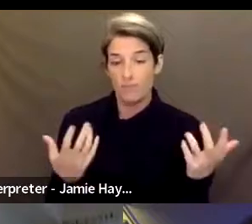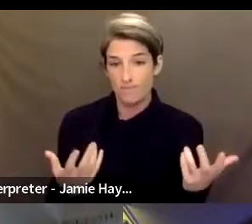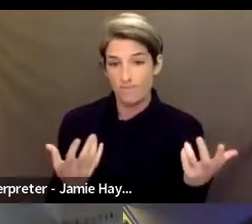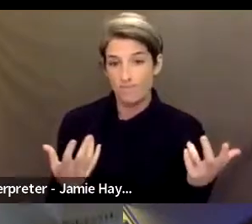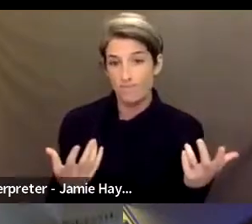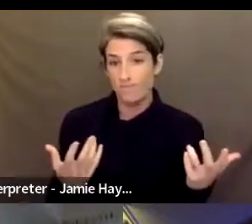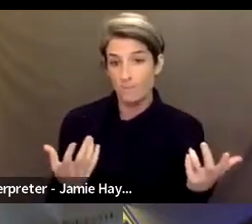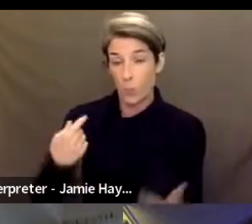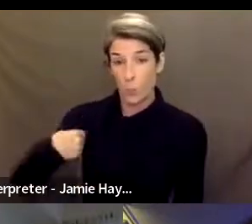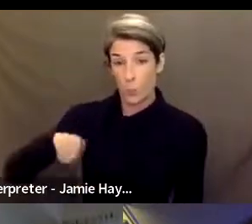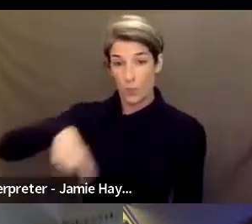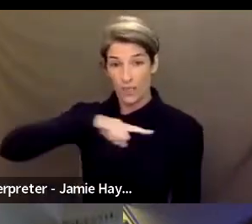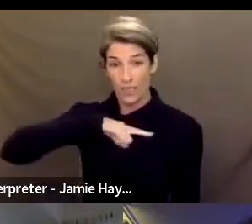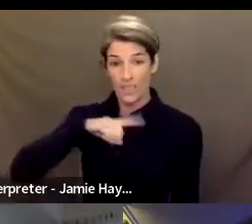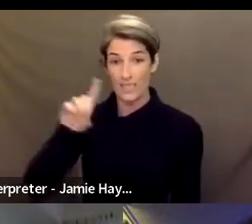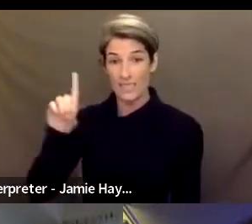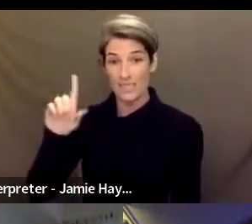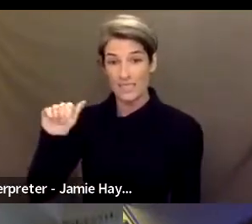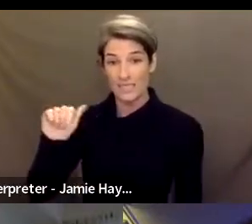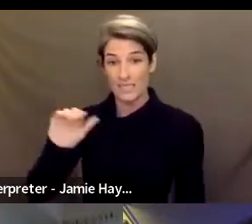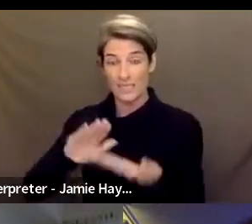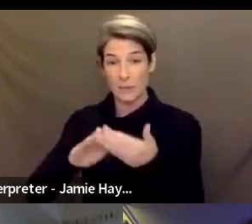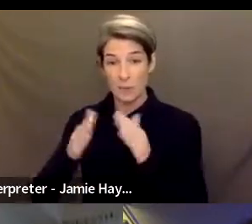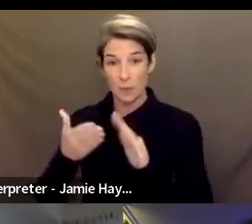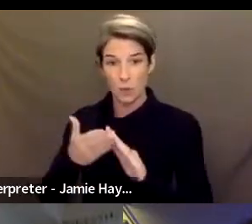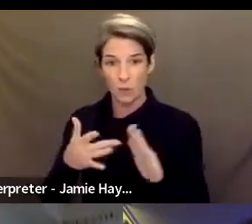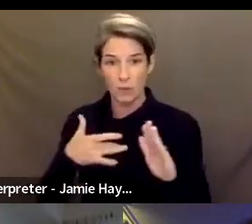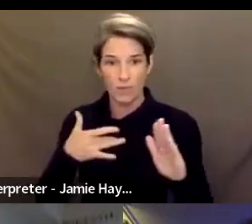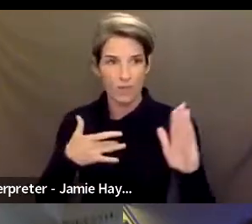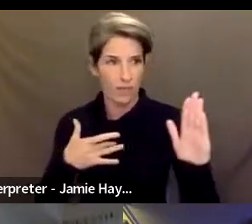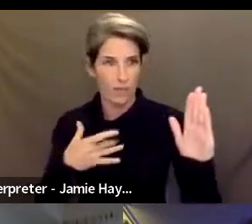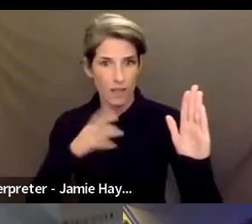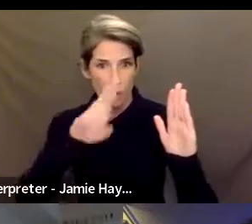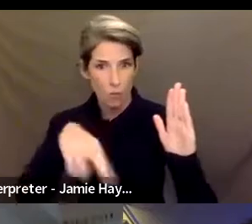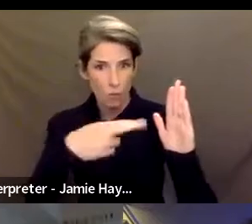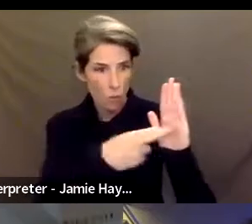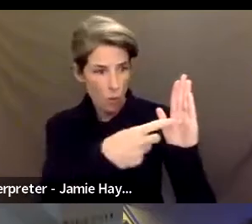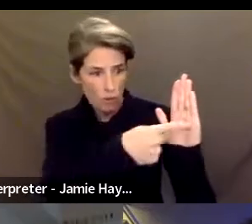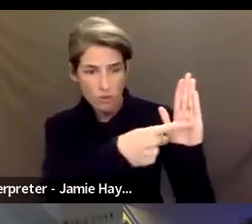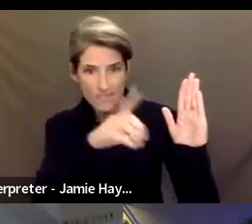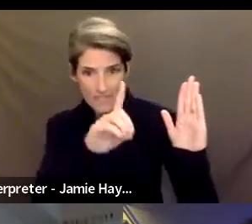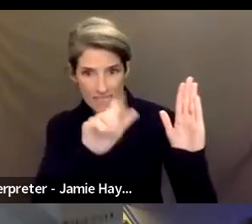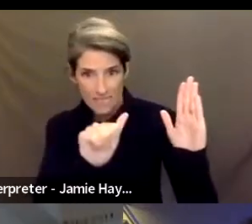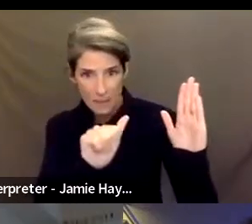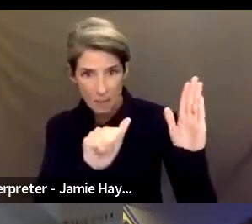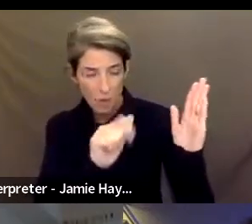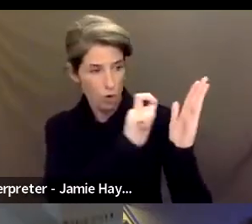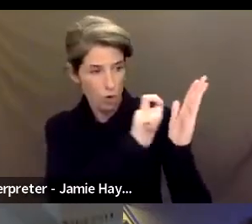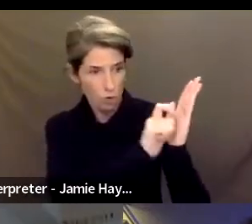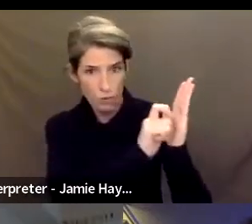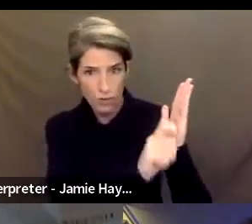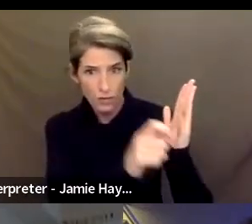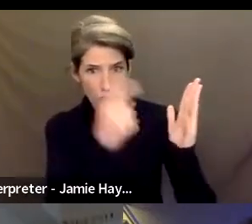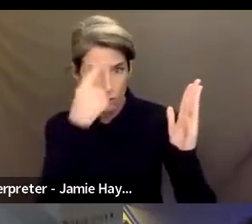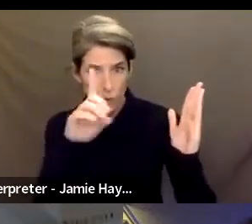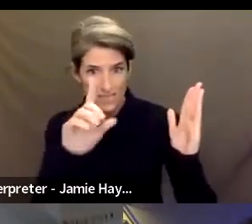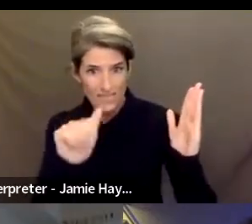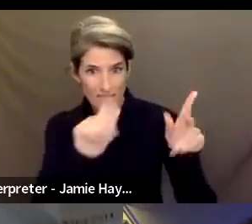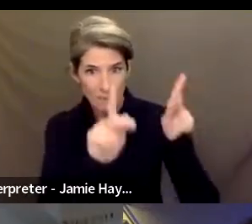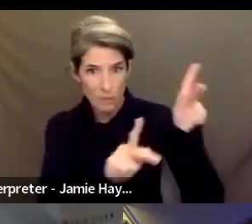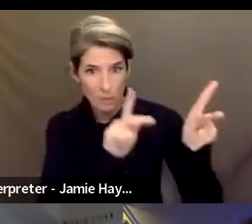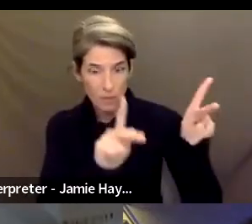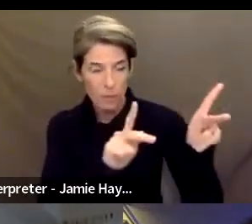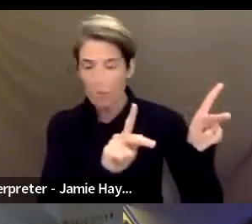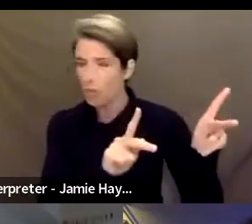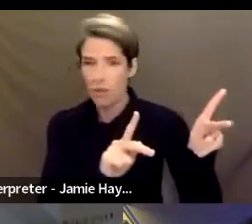We still, half the disabled roles that we cast are played by non-disabled